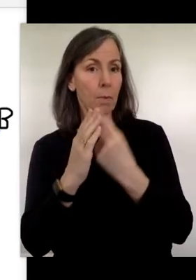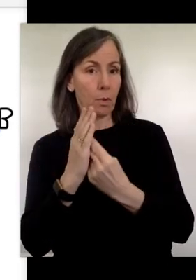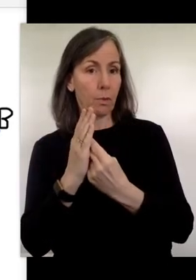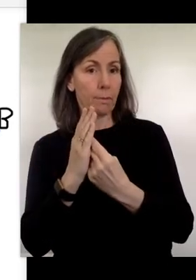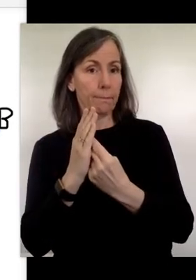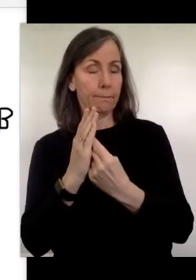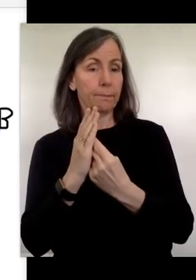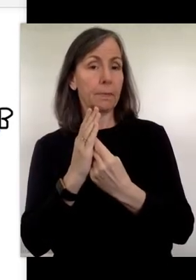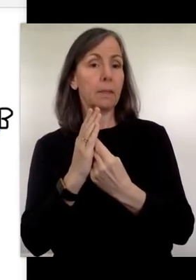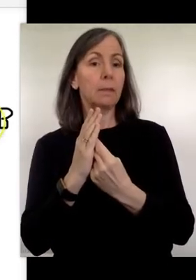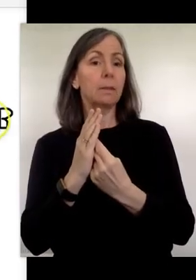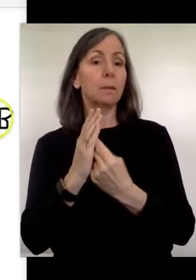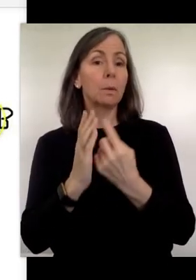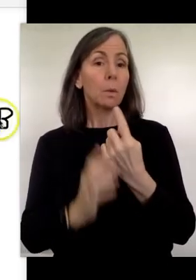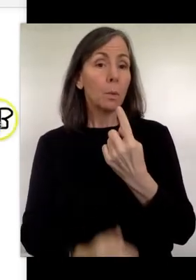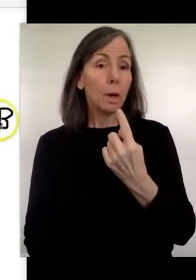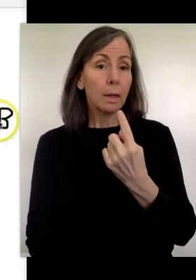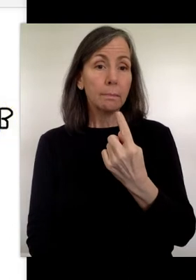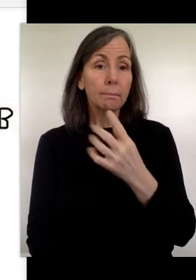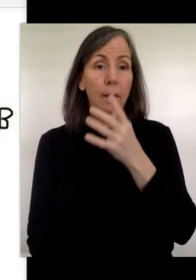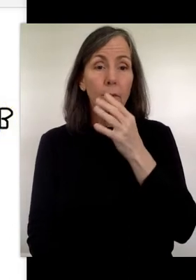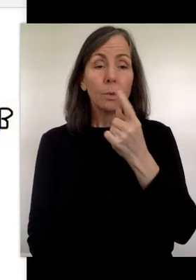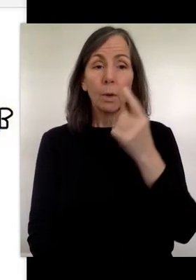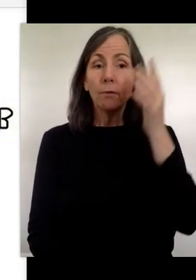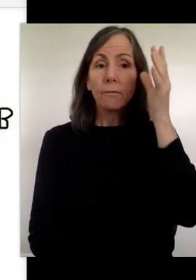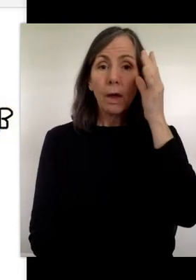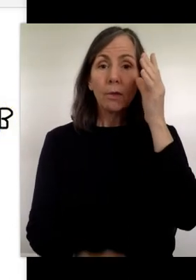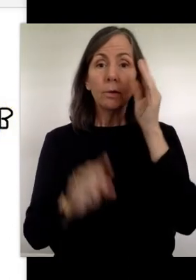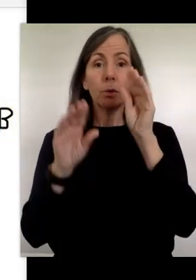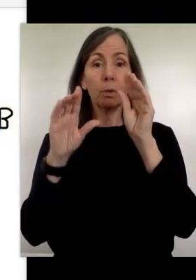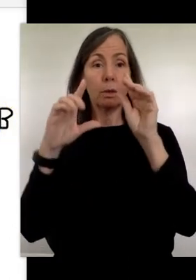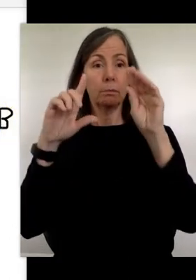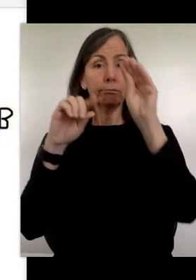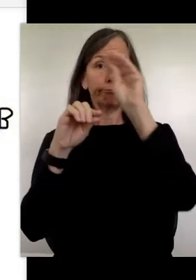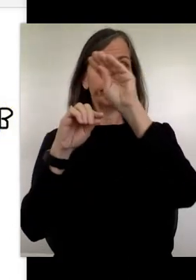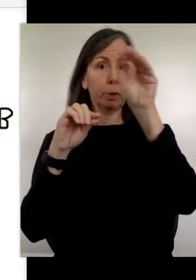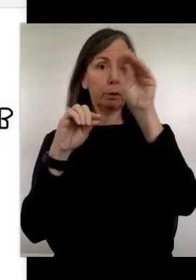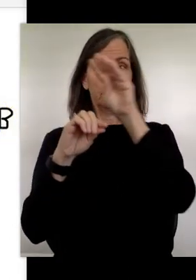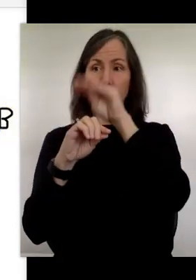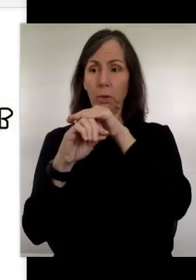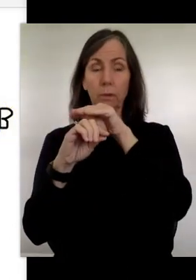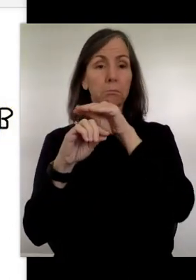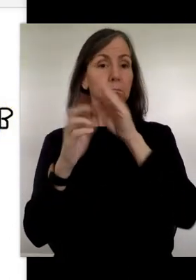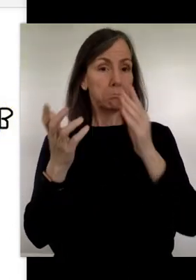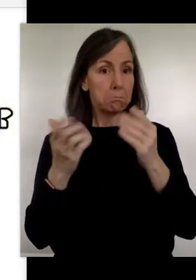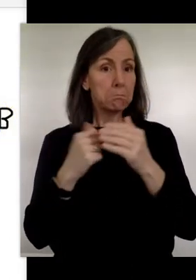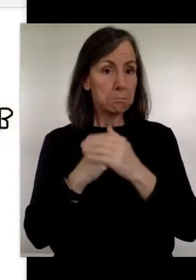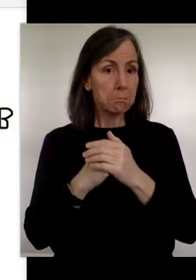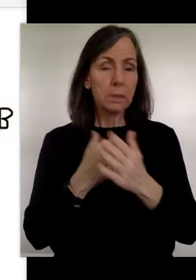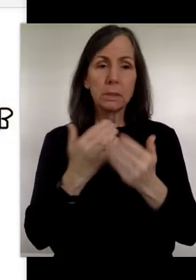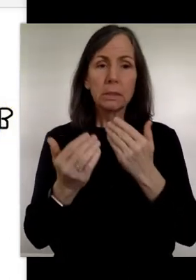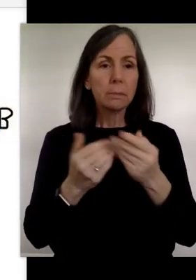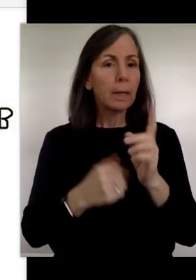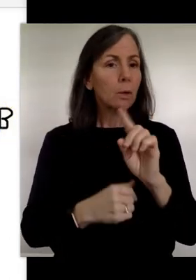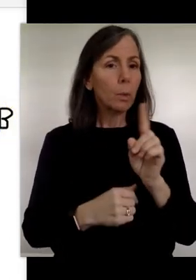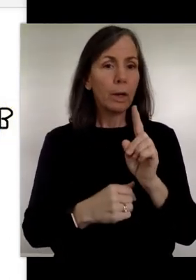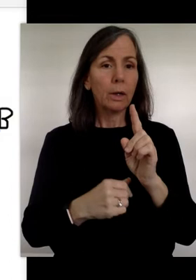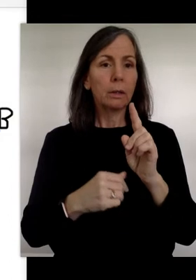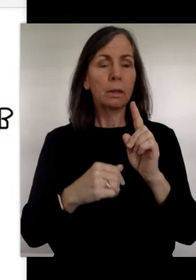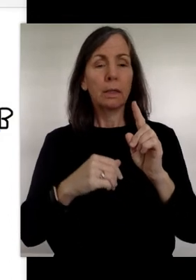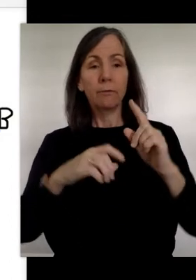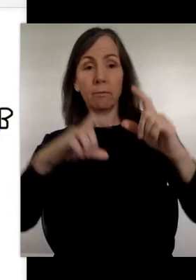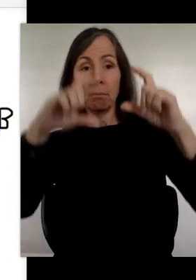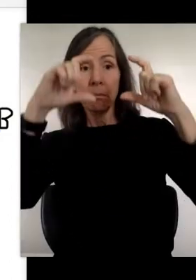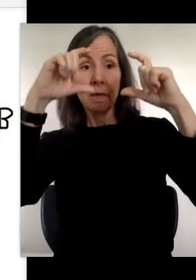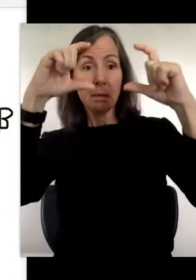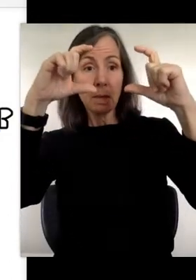It doesn't matter which one goes on top and which one goes on the side because you'll get the same answers no